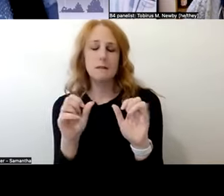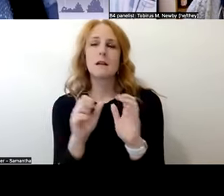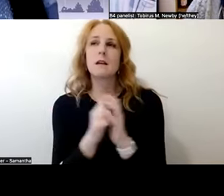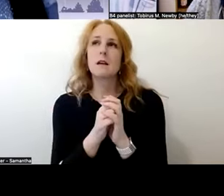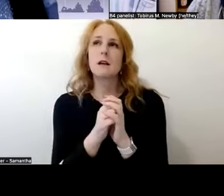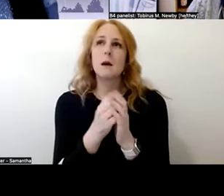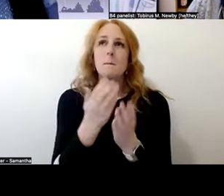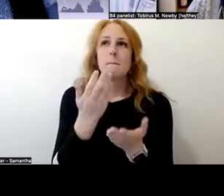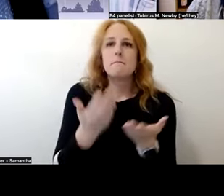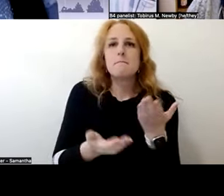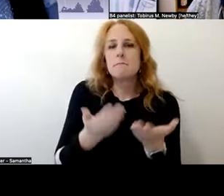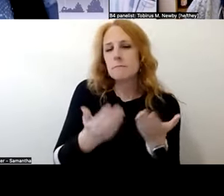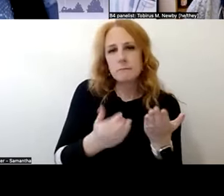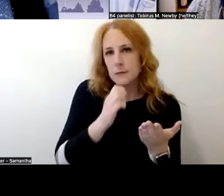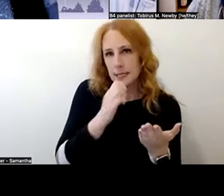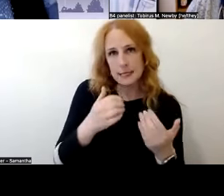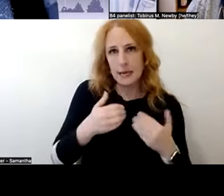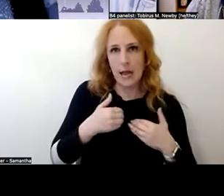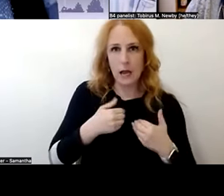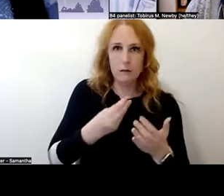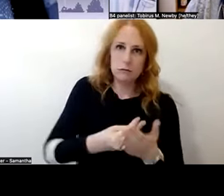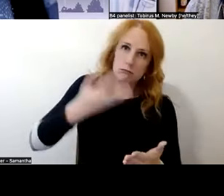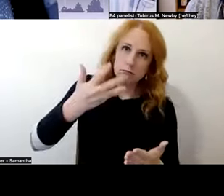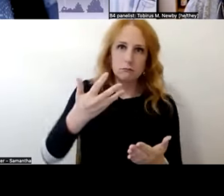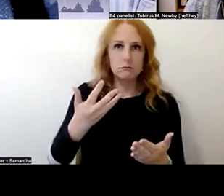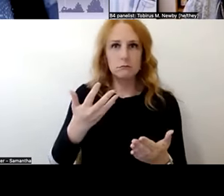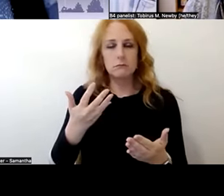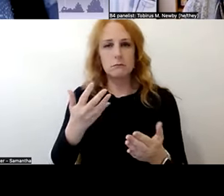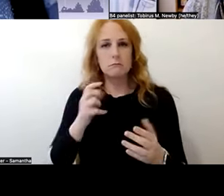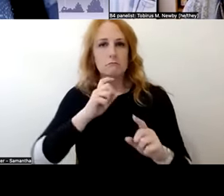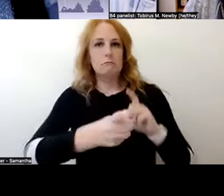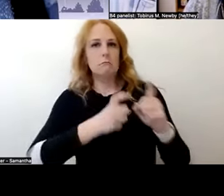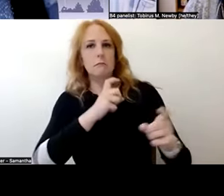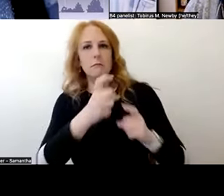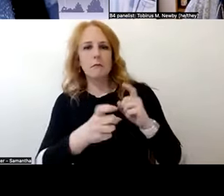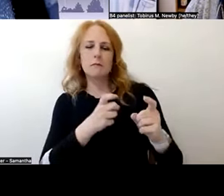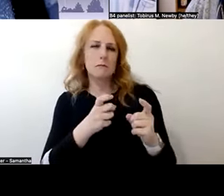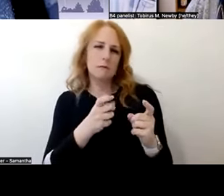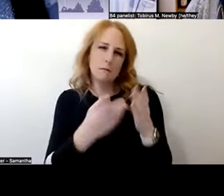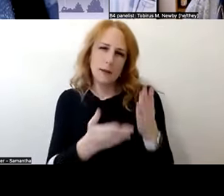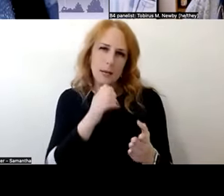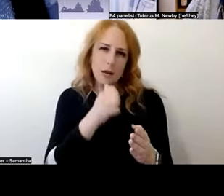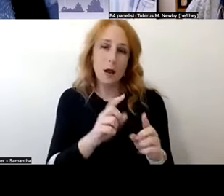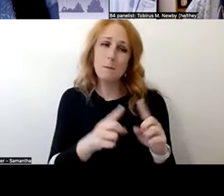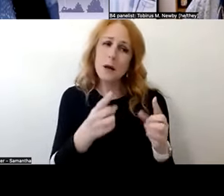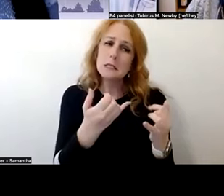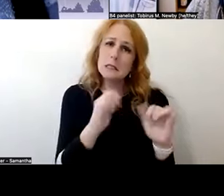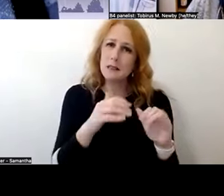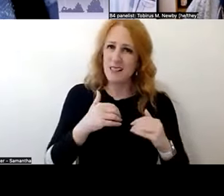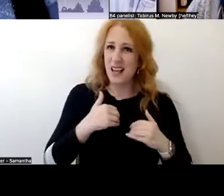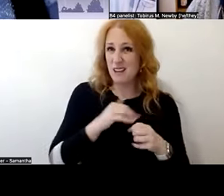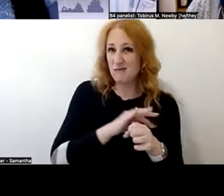egregious endowments. But I still think that it is an entity that has incredible financial resources, particularly compared to a lot of the folks